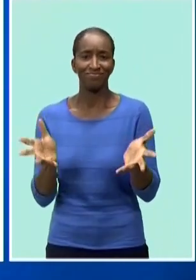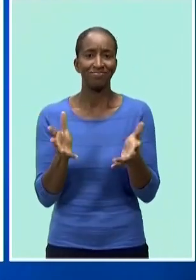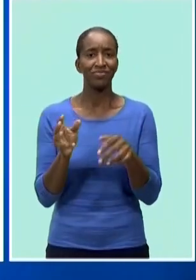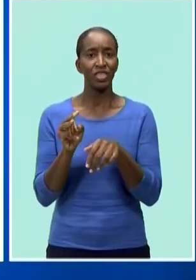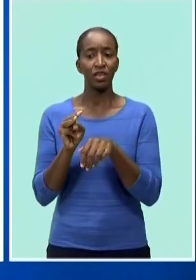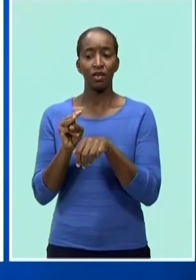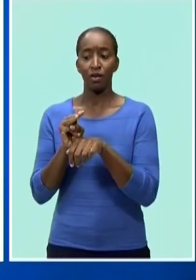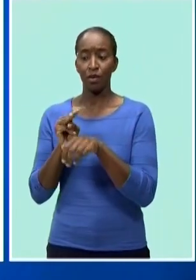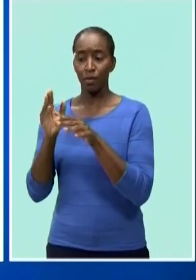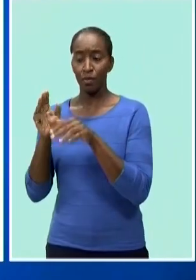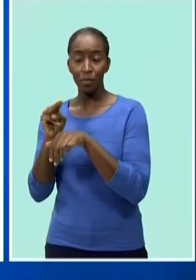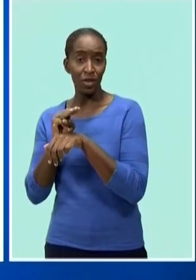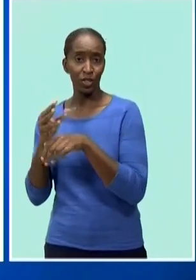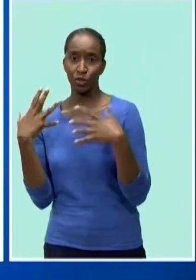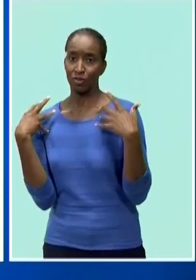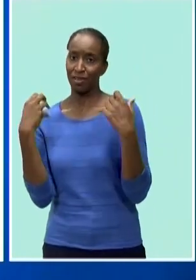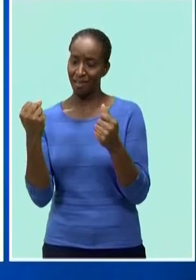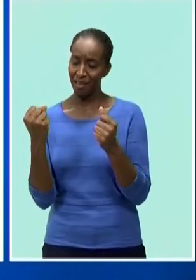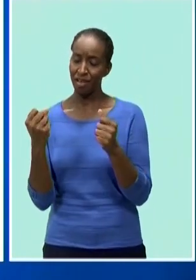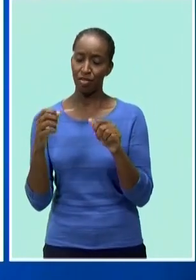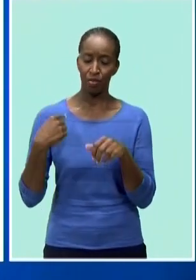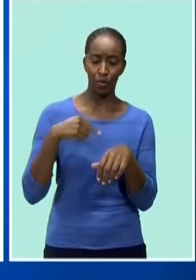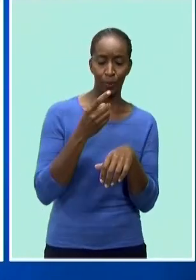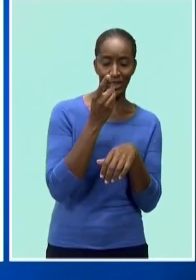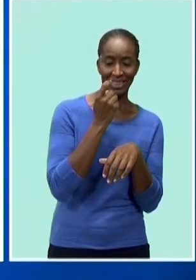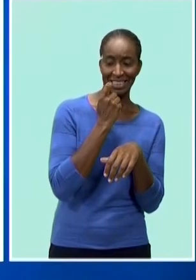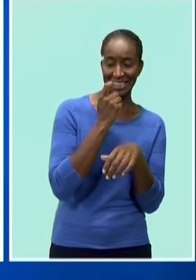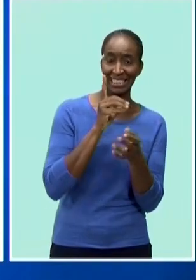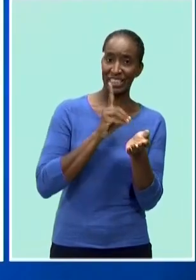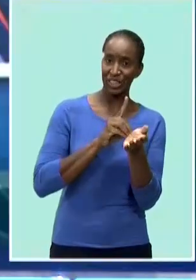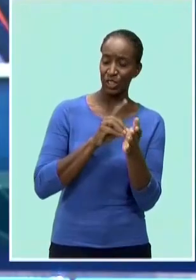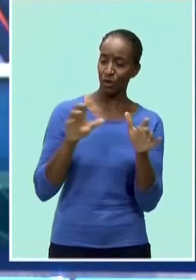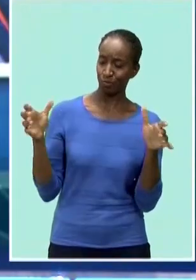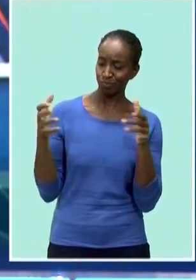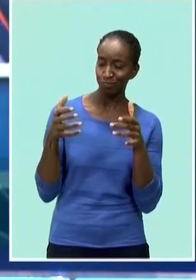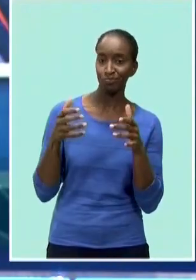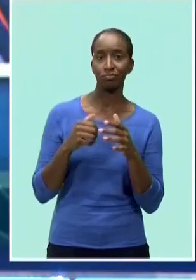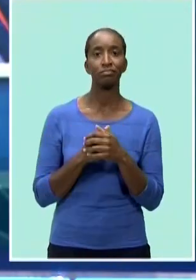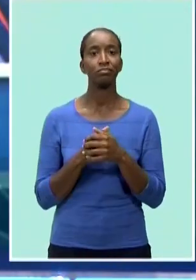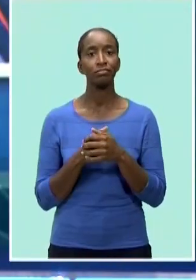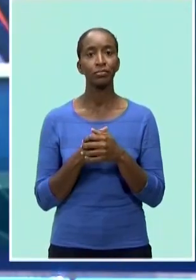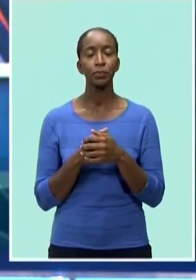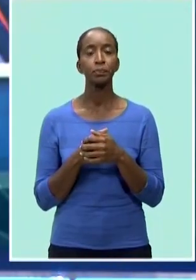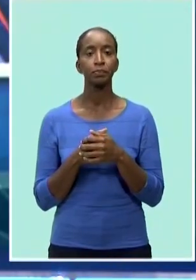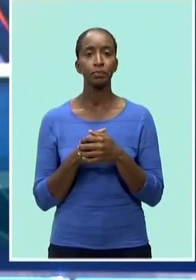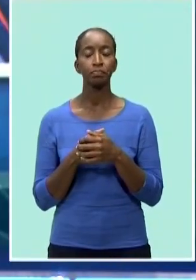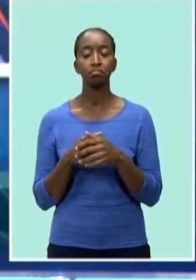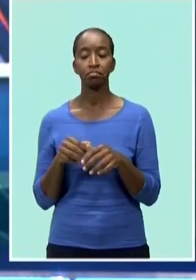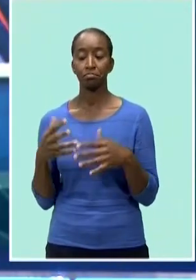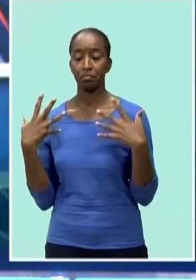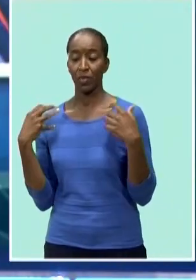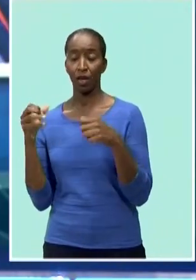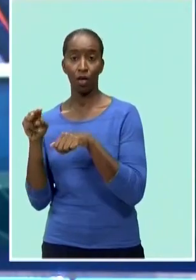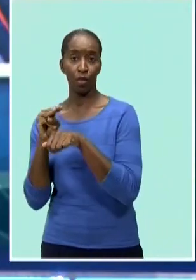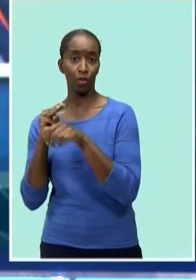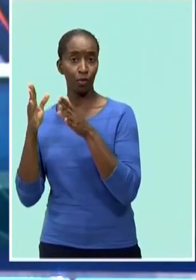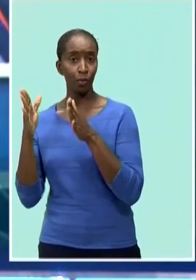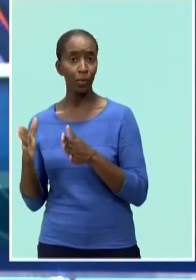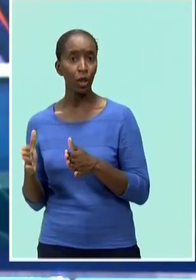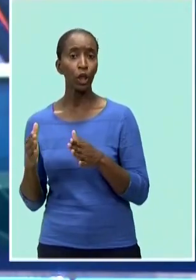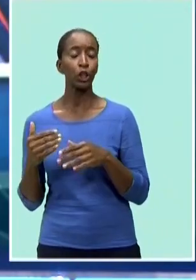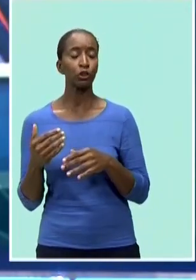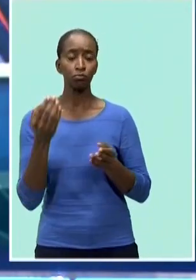Health to meet with us as soon as possible to try to get this done. And in response, Health Minister Lieutenant Colonel Jeffrey